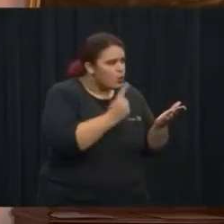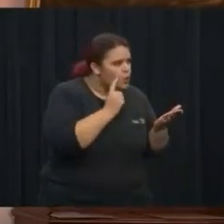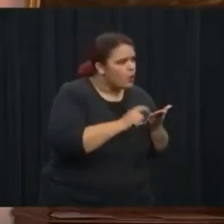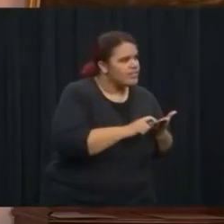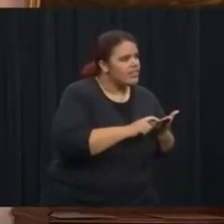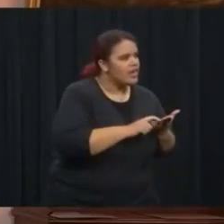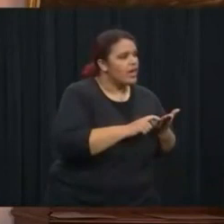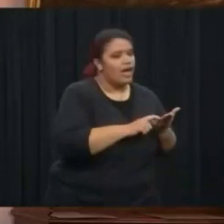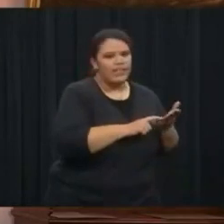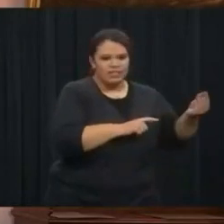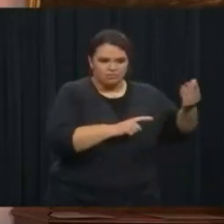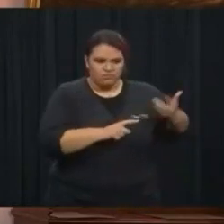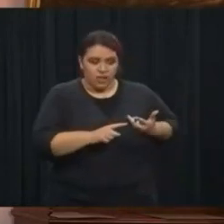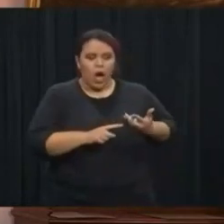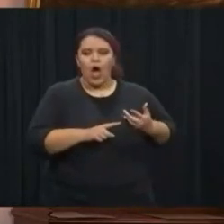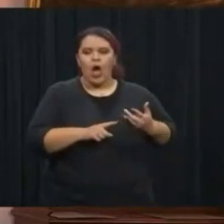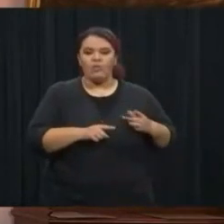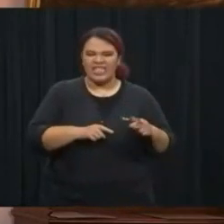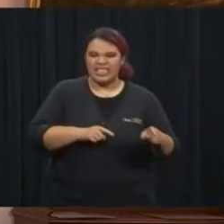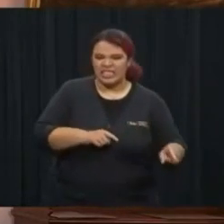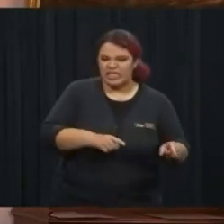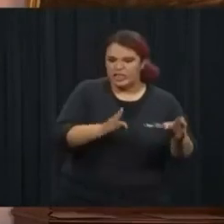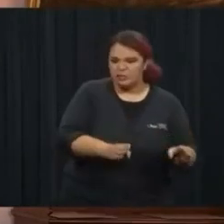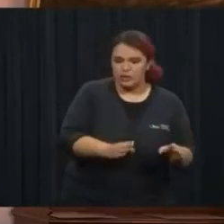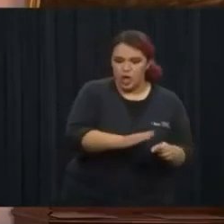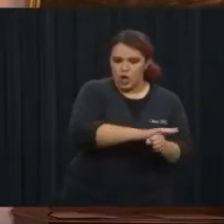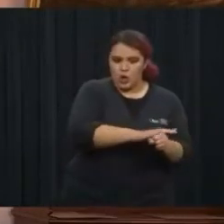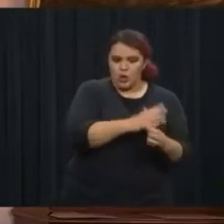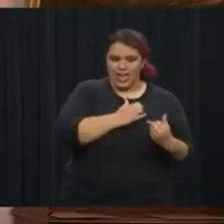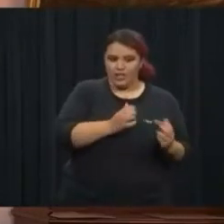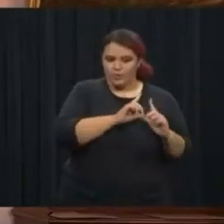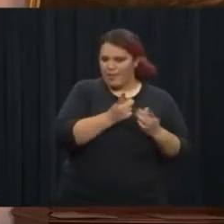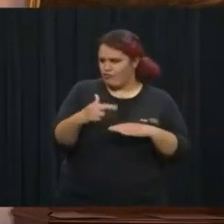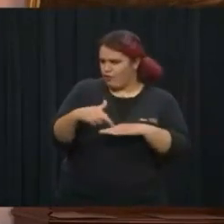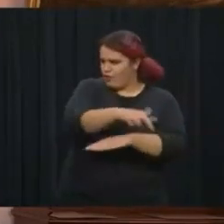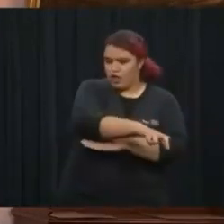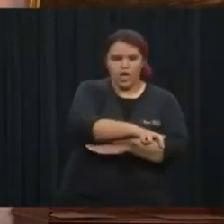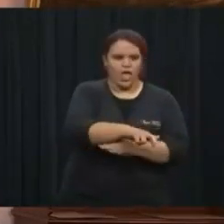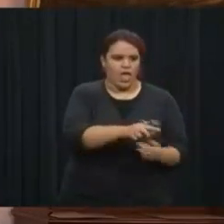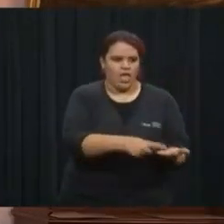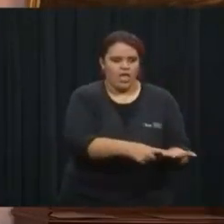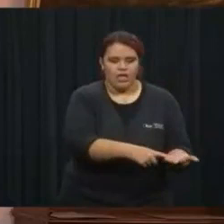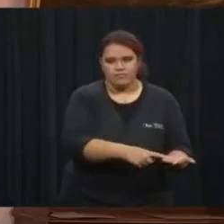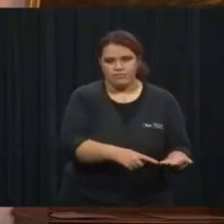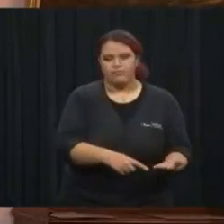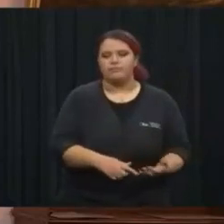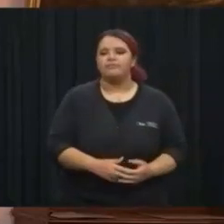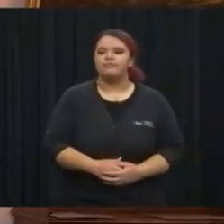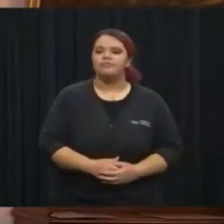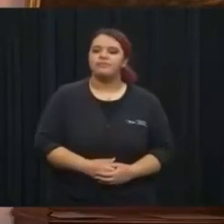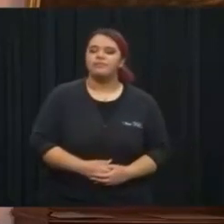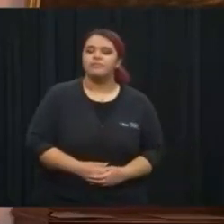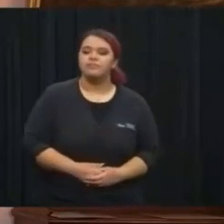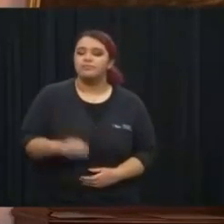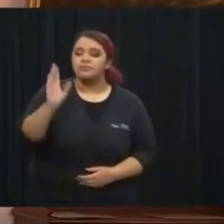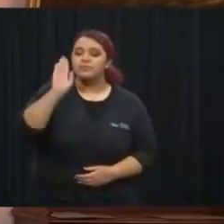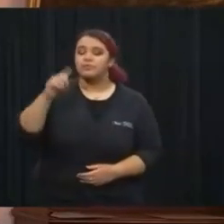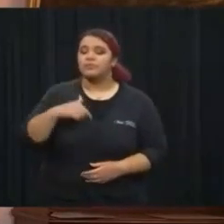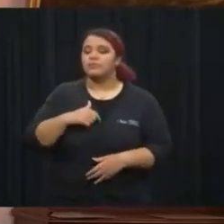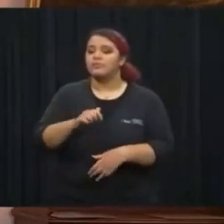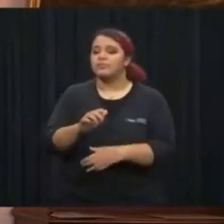is what they're seeing in their own ERs right now. You know, they're at 70%-ish capacity across the board because it's a heavy